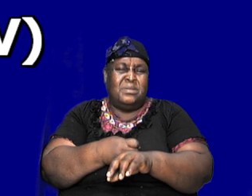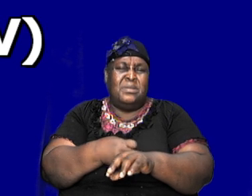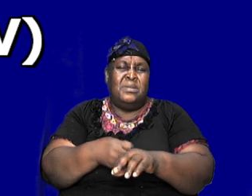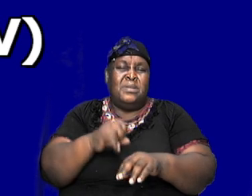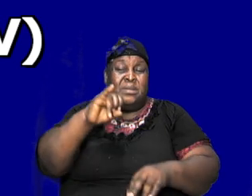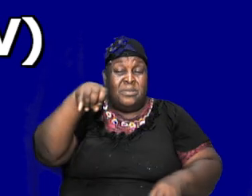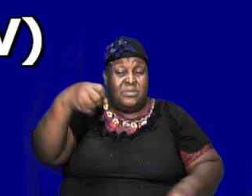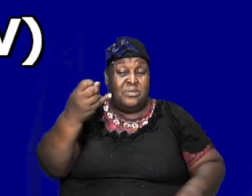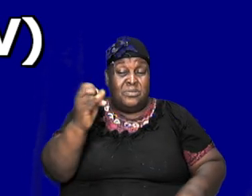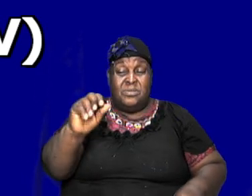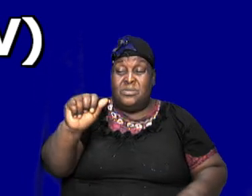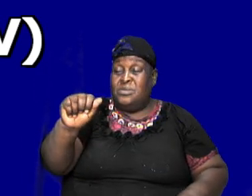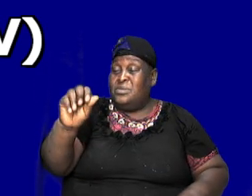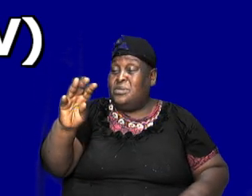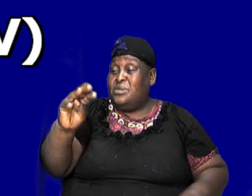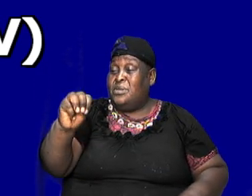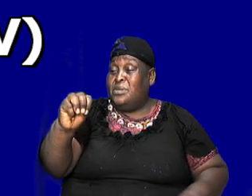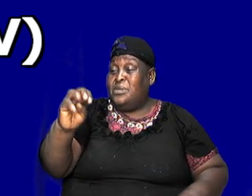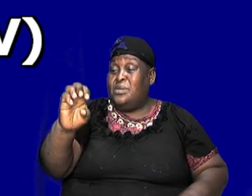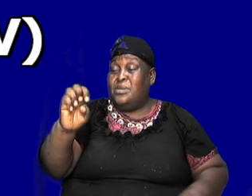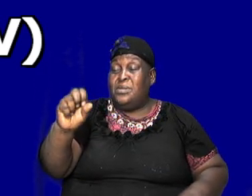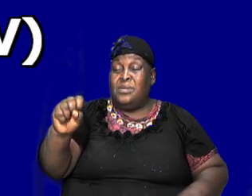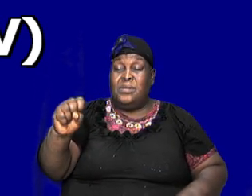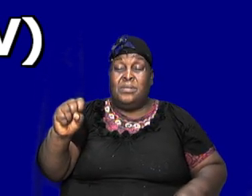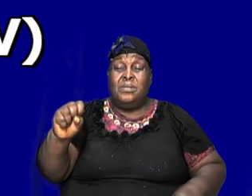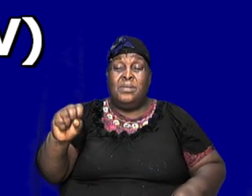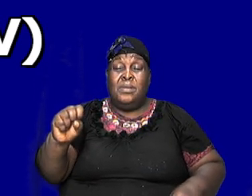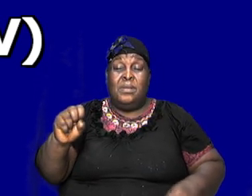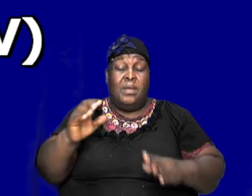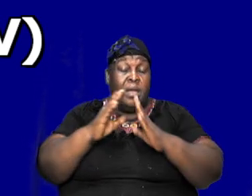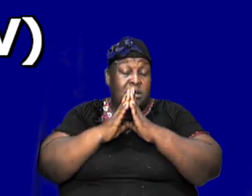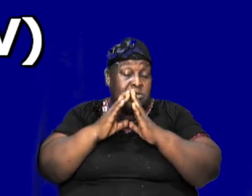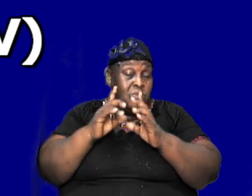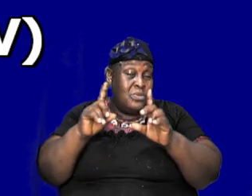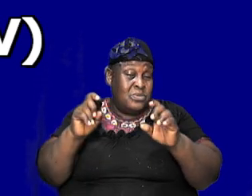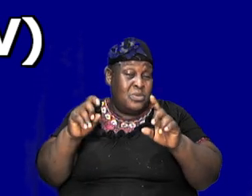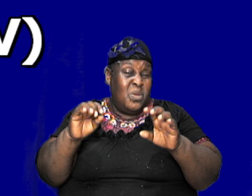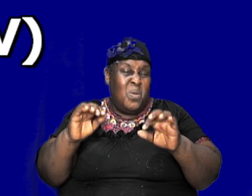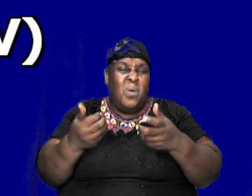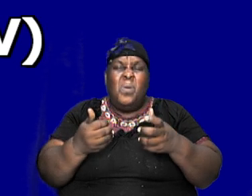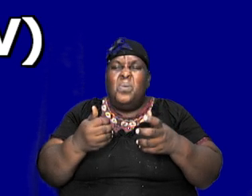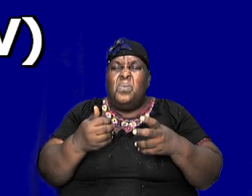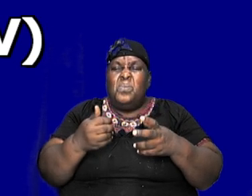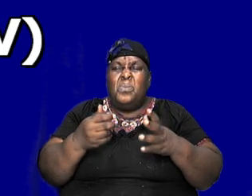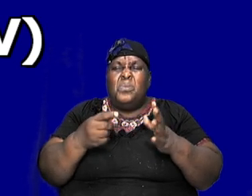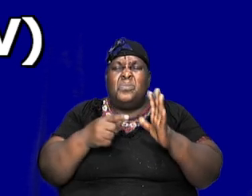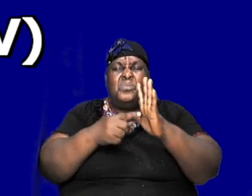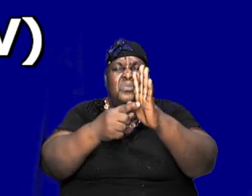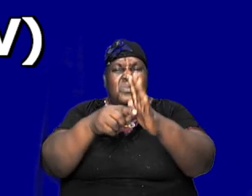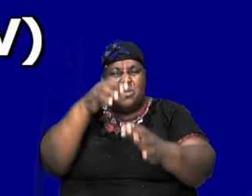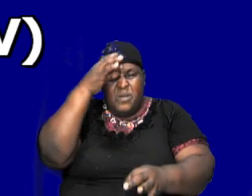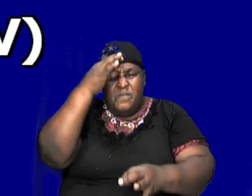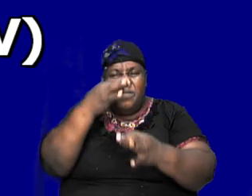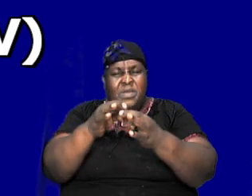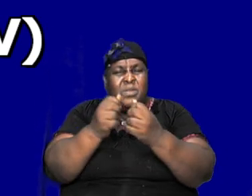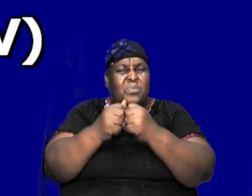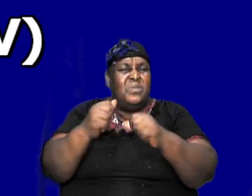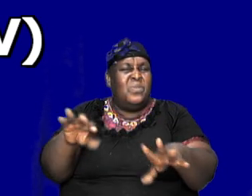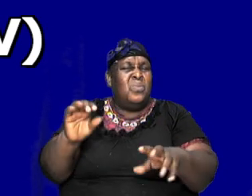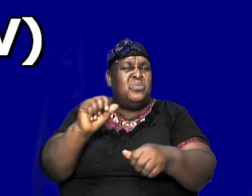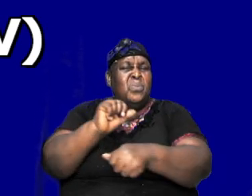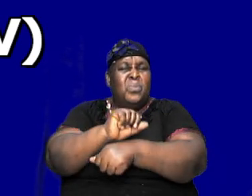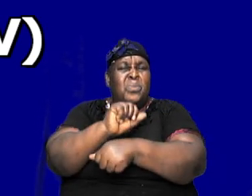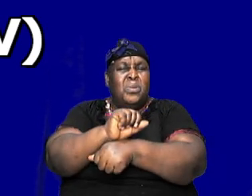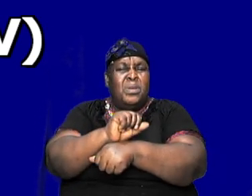James said that, James asked the question, how are you going to show your faith without your works? It is by your